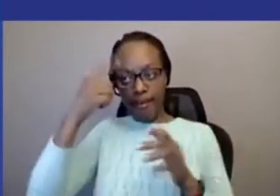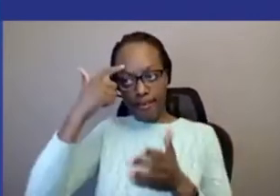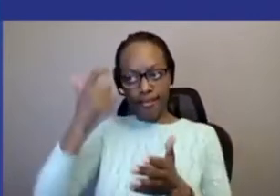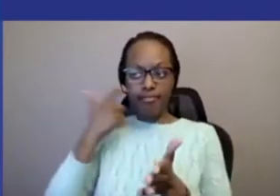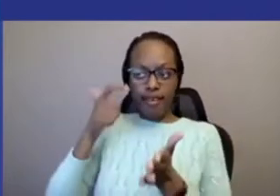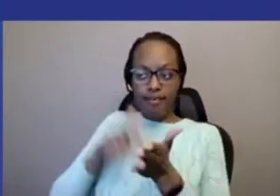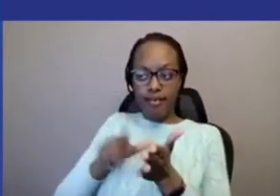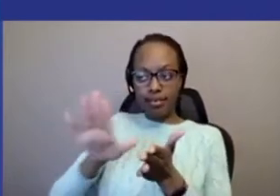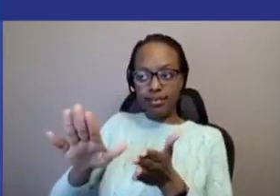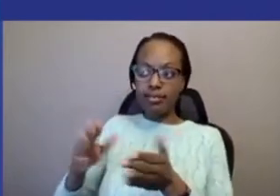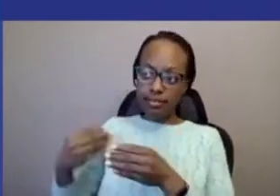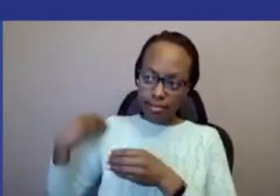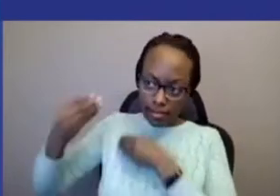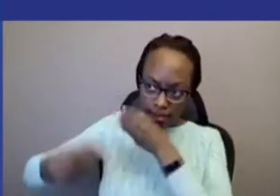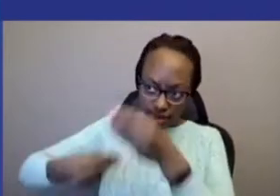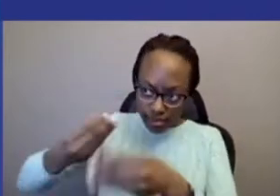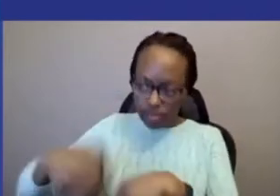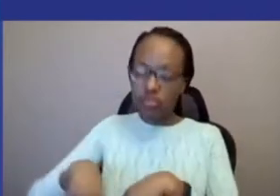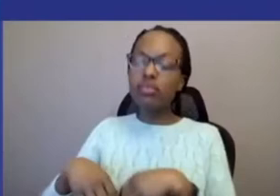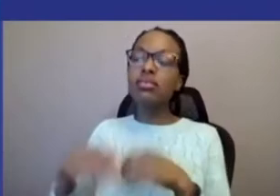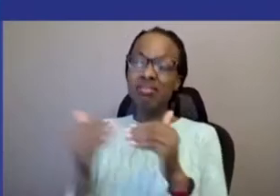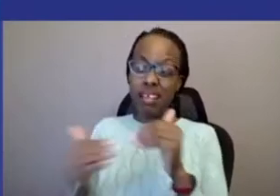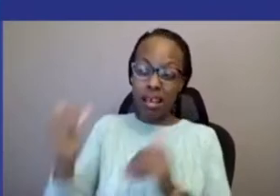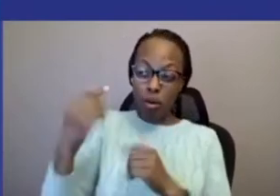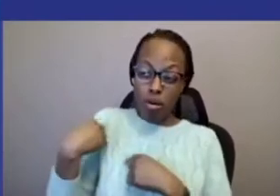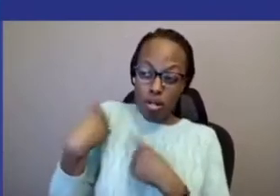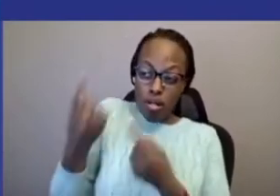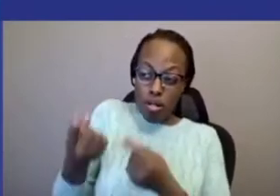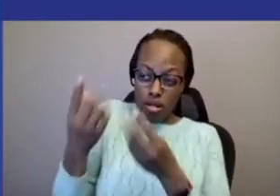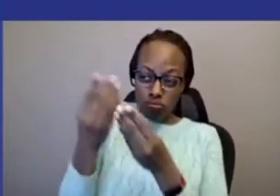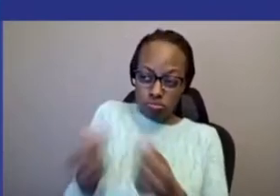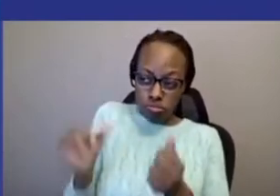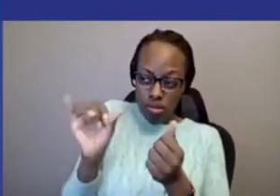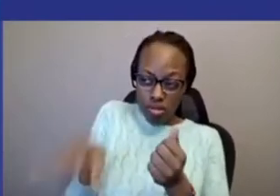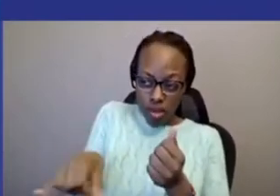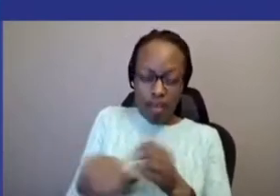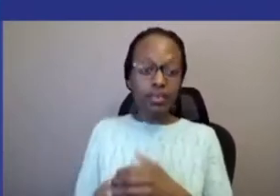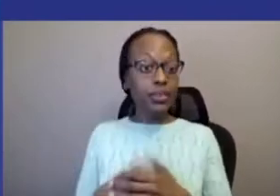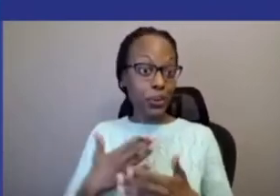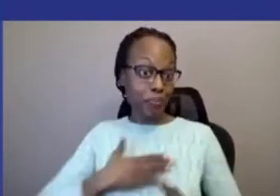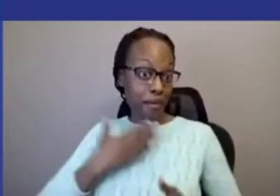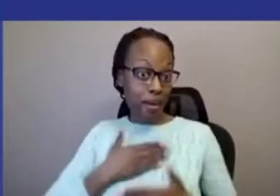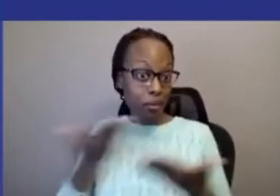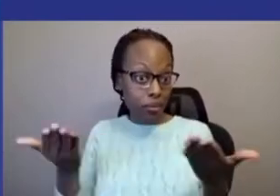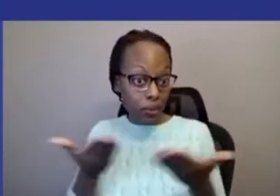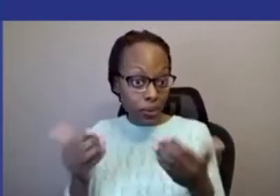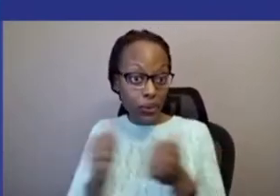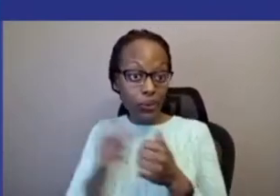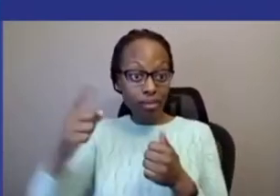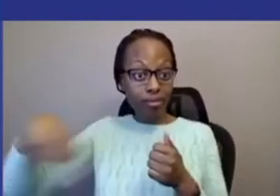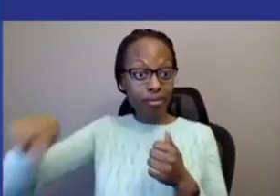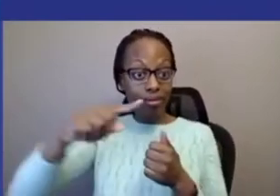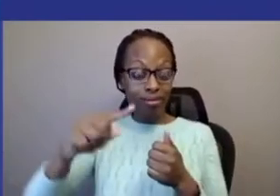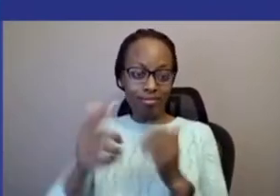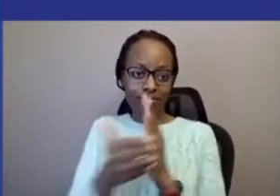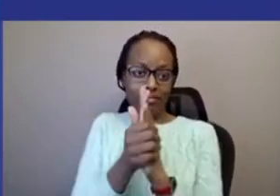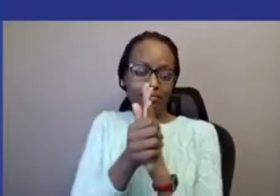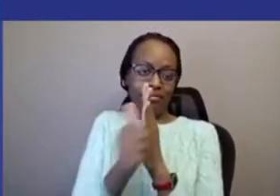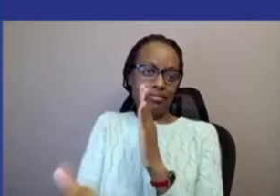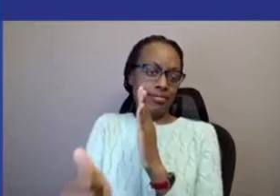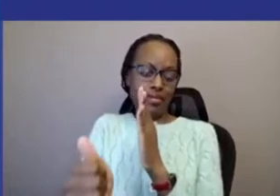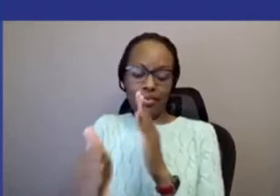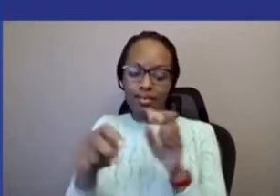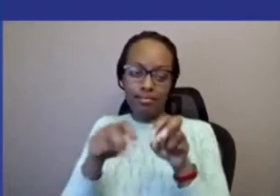address material inequity. So I'm so thrilled to be in this space with such a phenomenal, accomplished